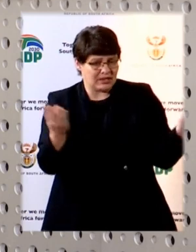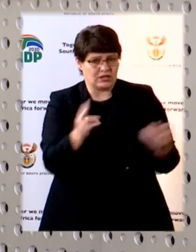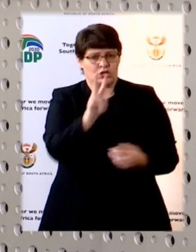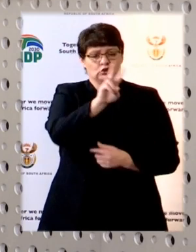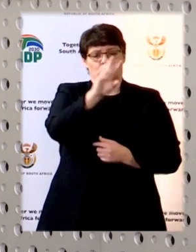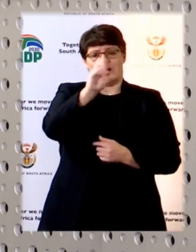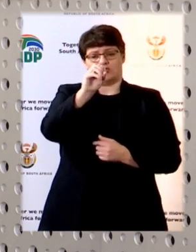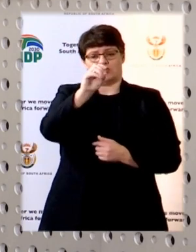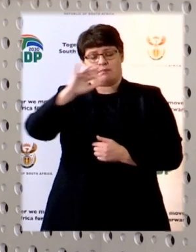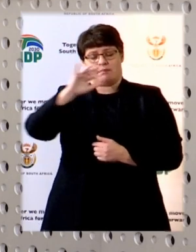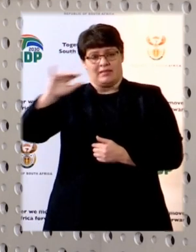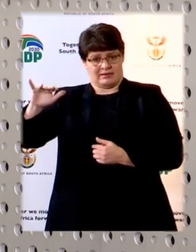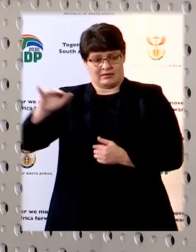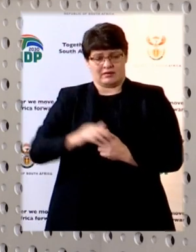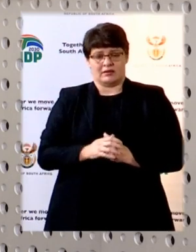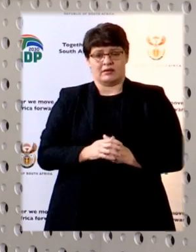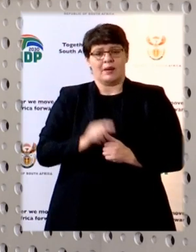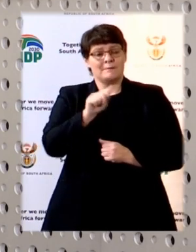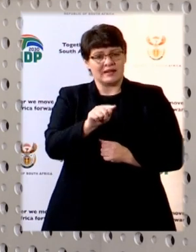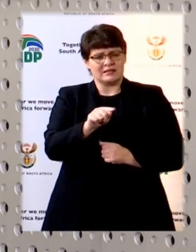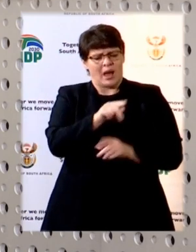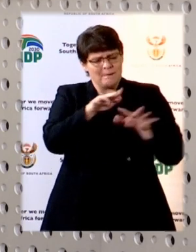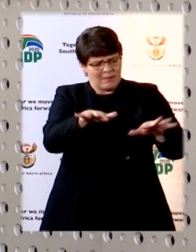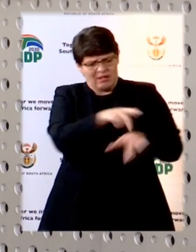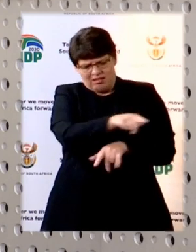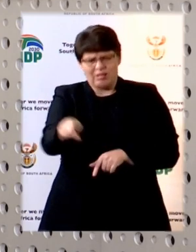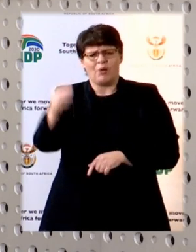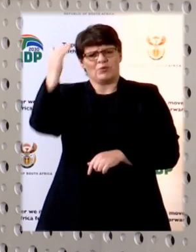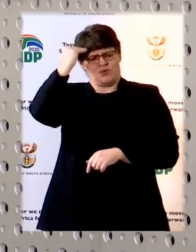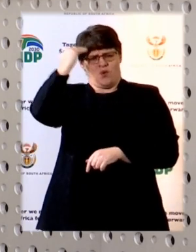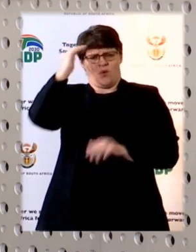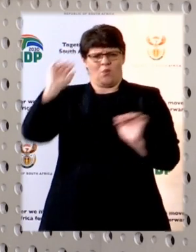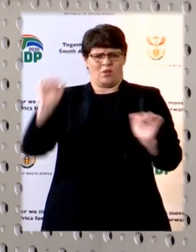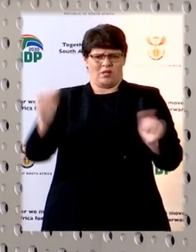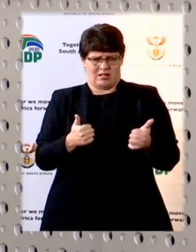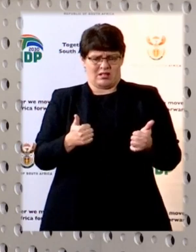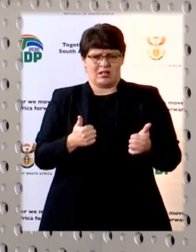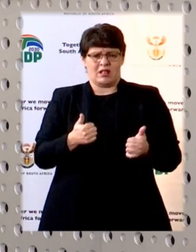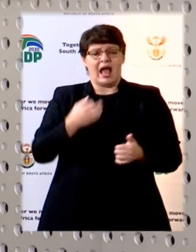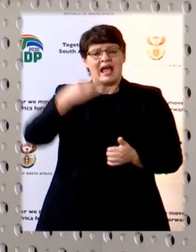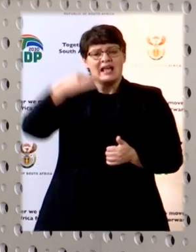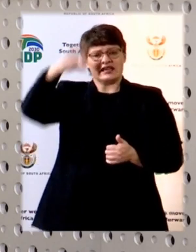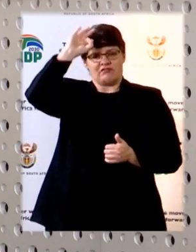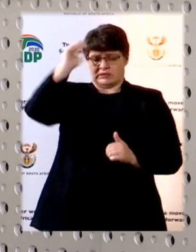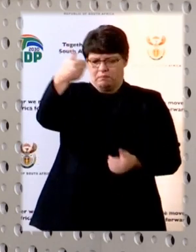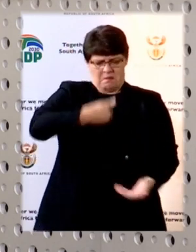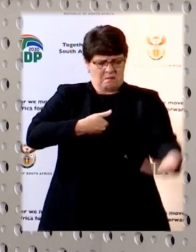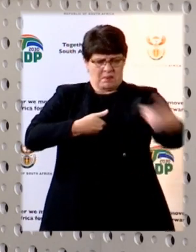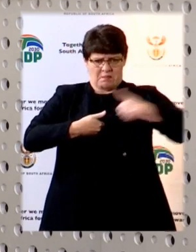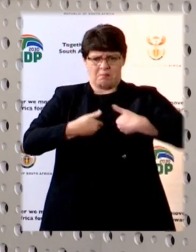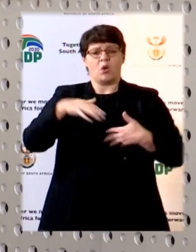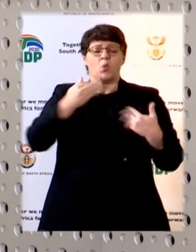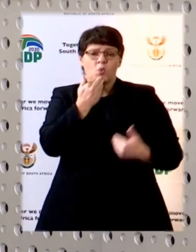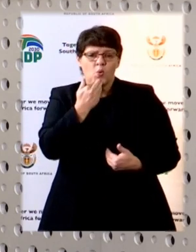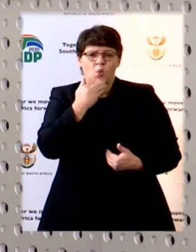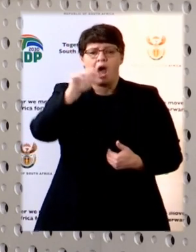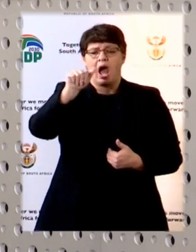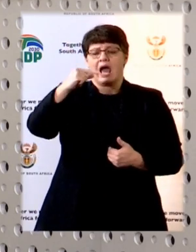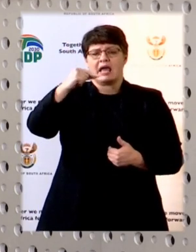million. However, it is a matter of public knowledge that the department was served with court papers by both AfriForum